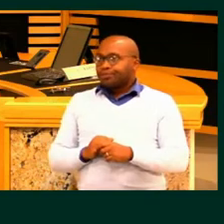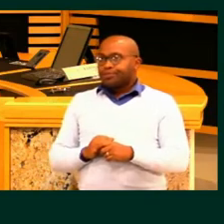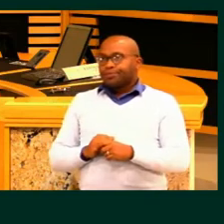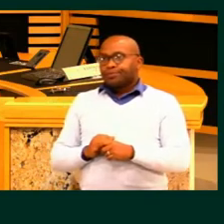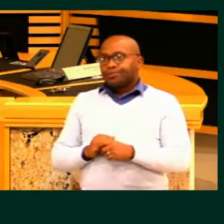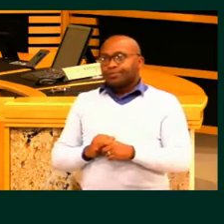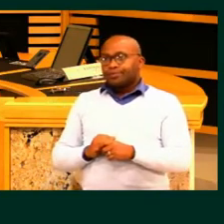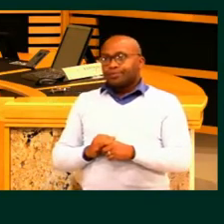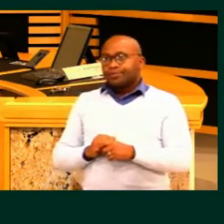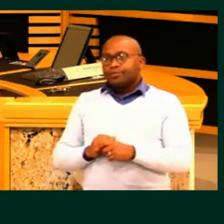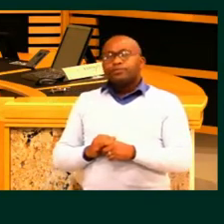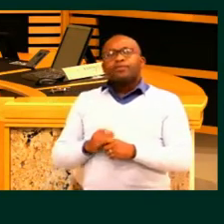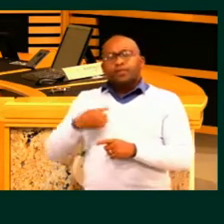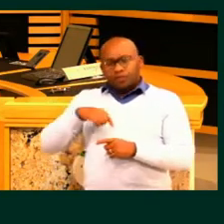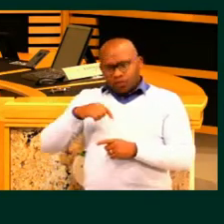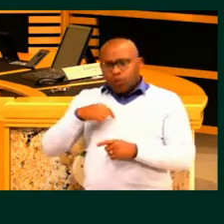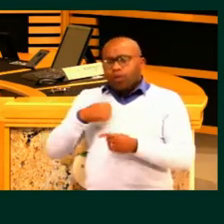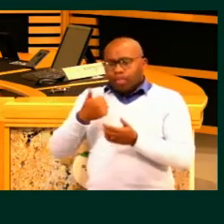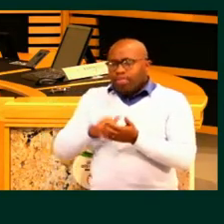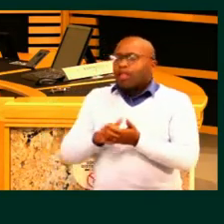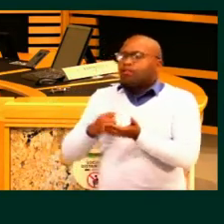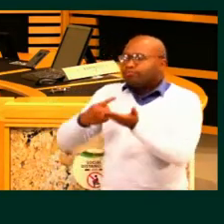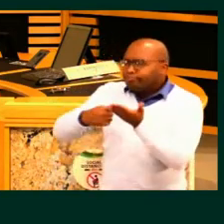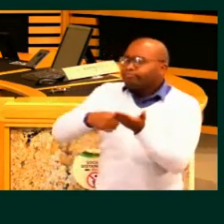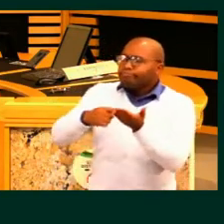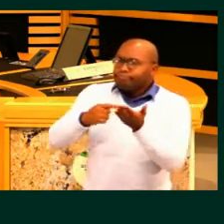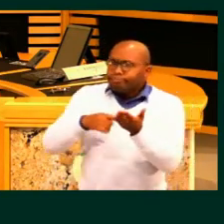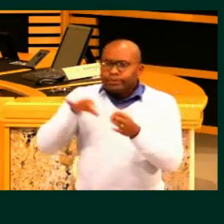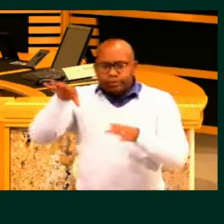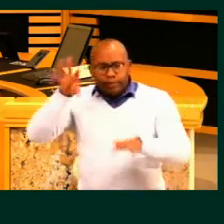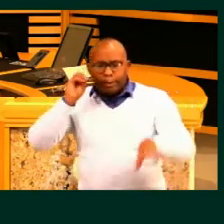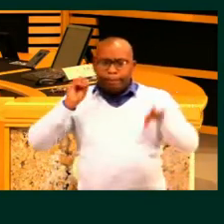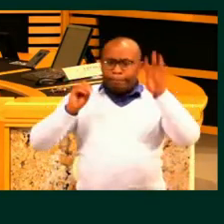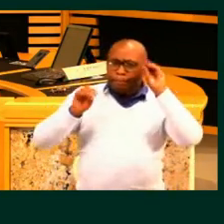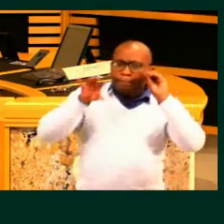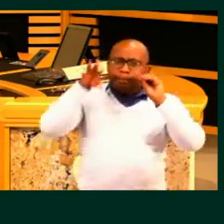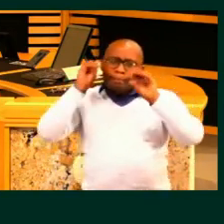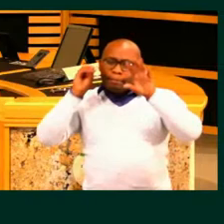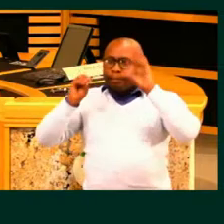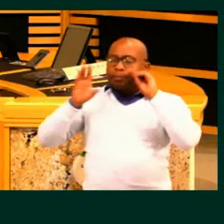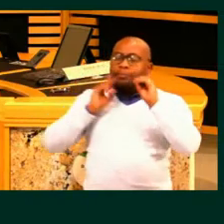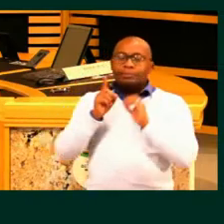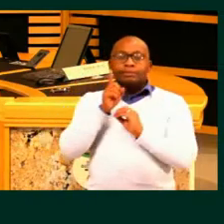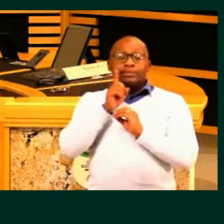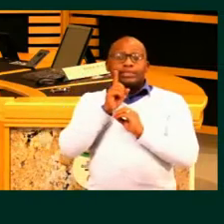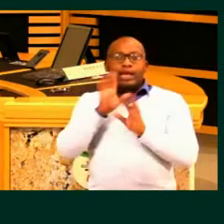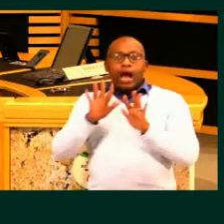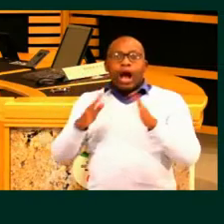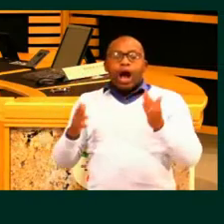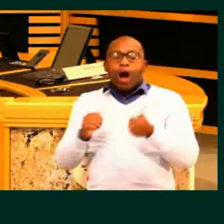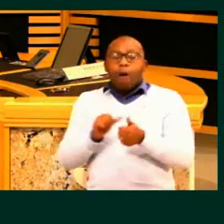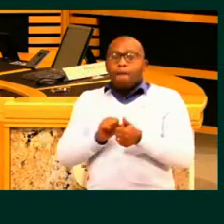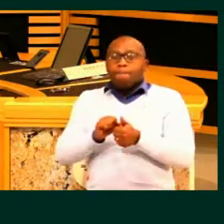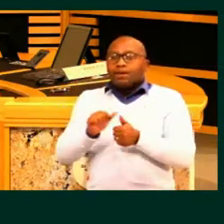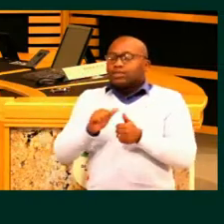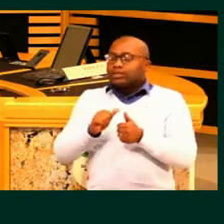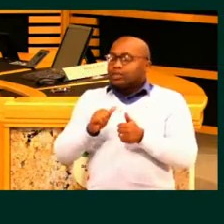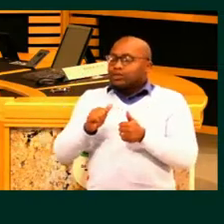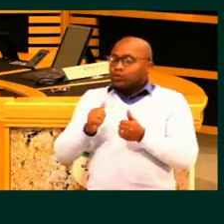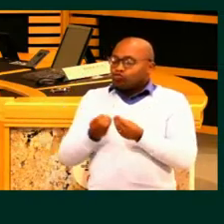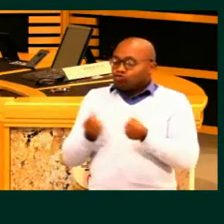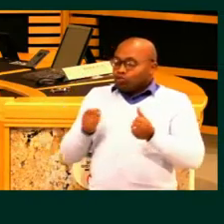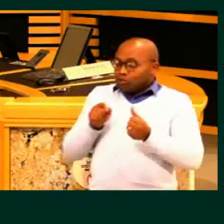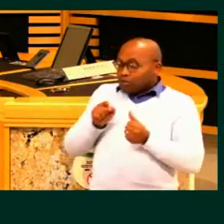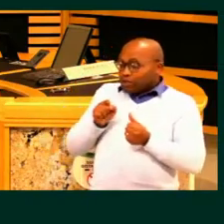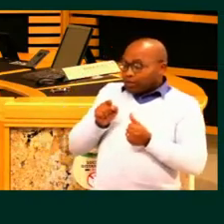discussion and we are going back chair to look at how best do we Elevate this matter because beyond the